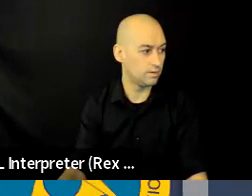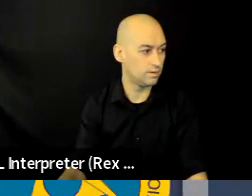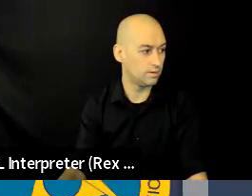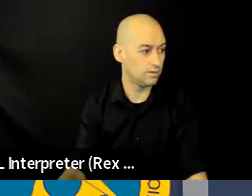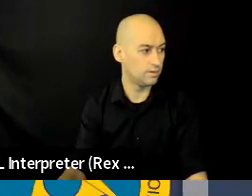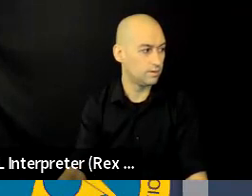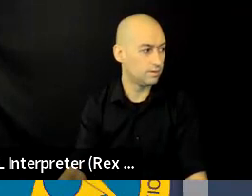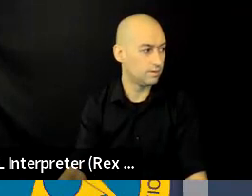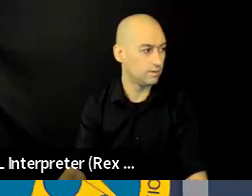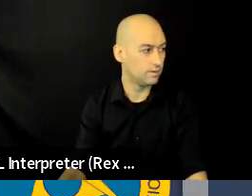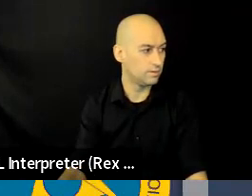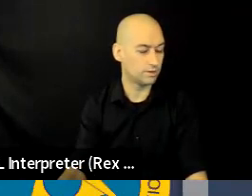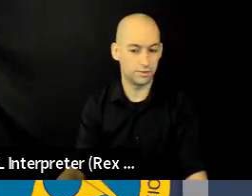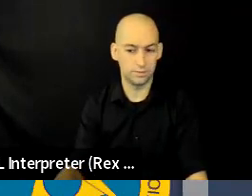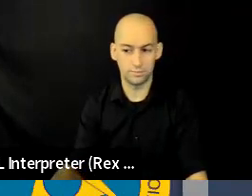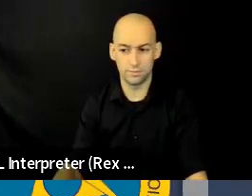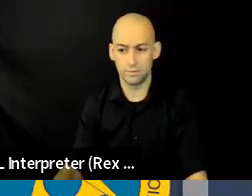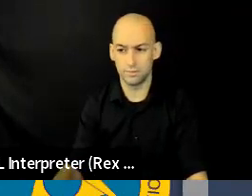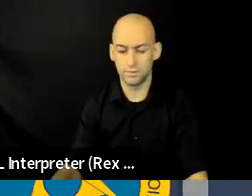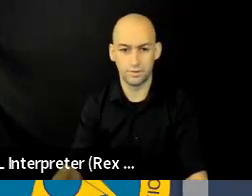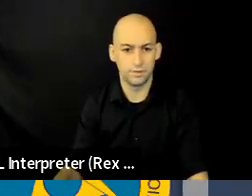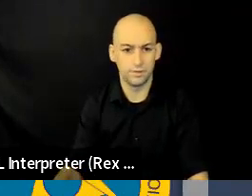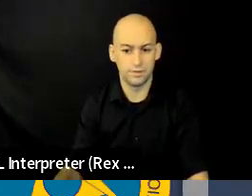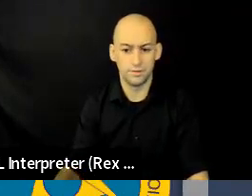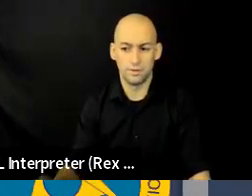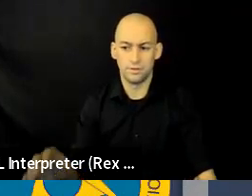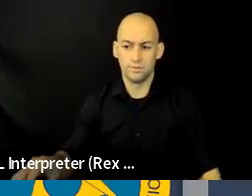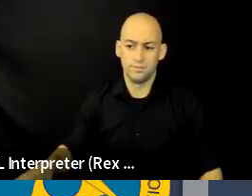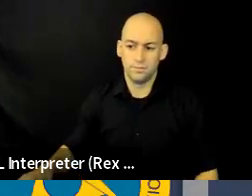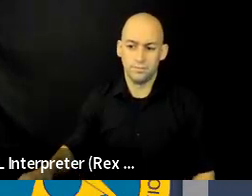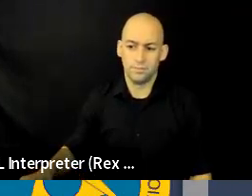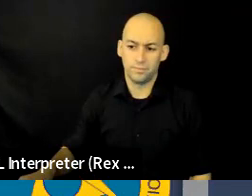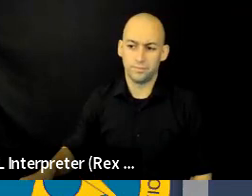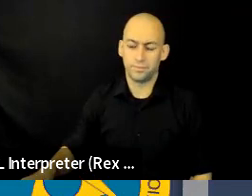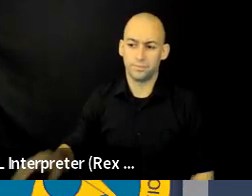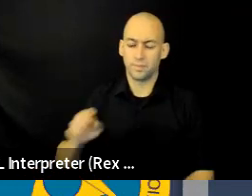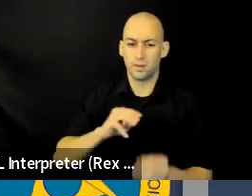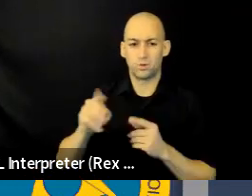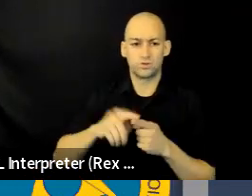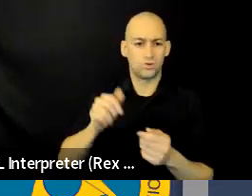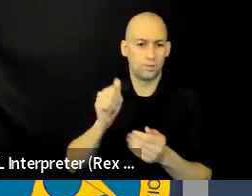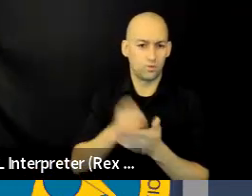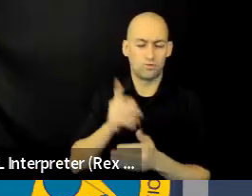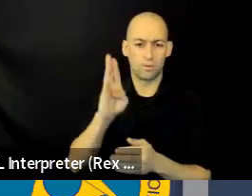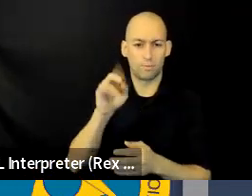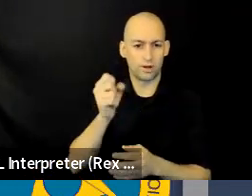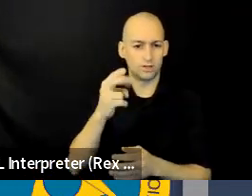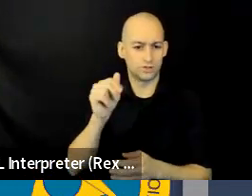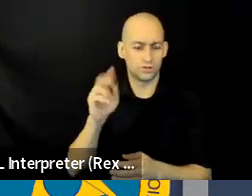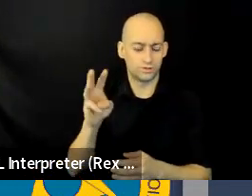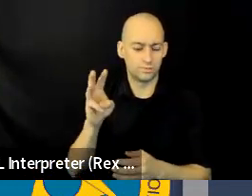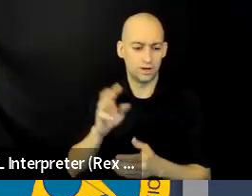room? Okay. On the dais, do we have a motion? Motion to approve, Bradshaw.